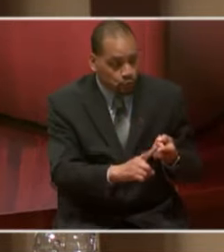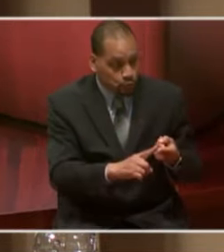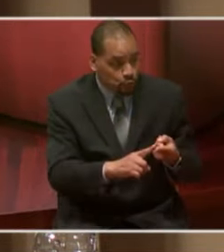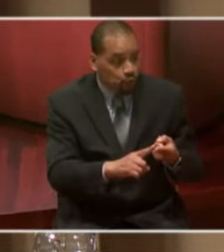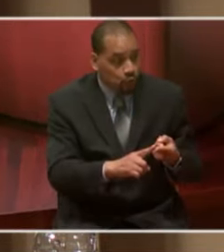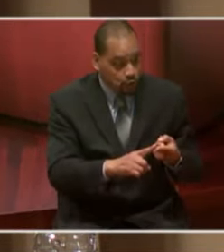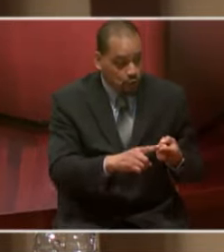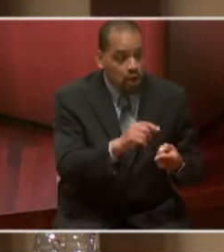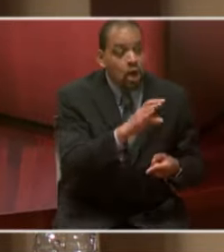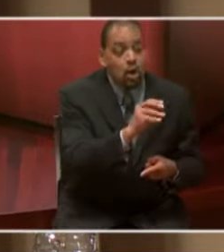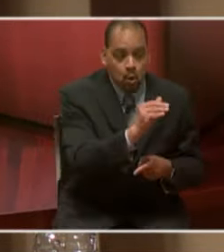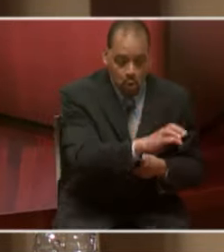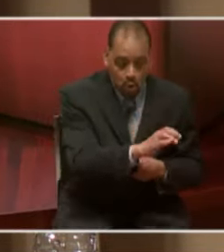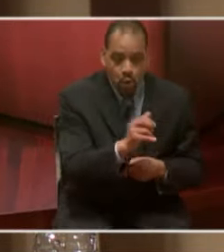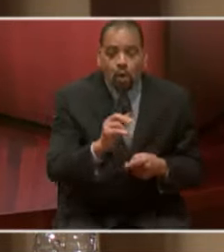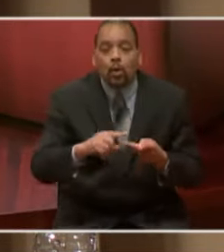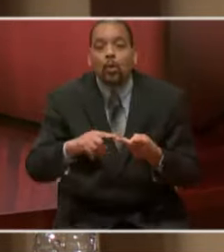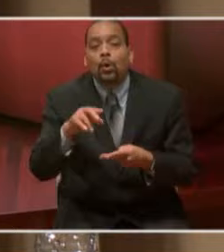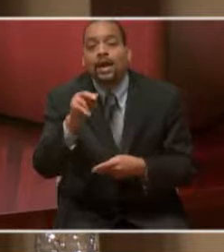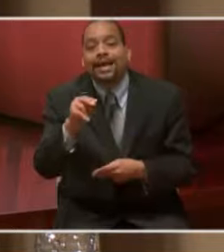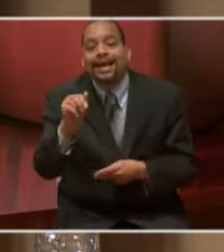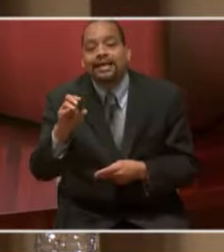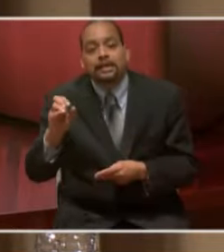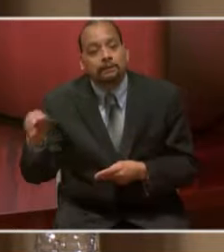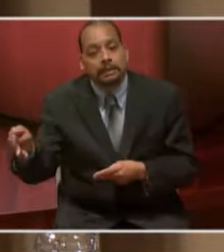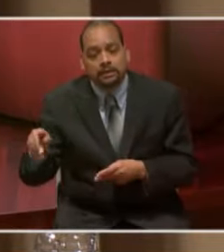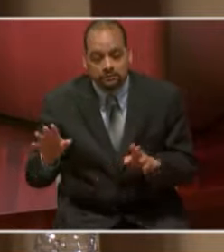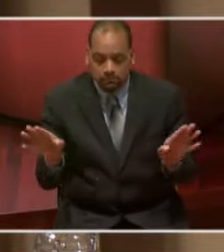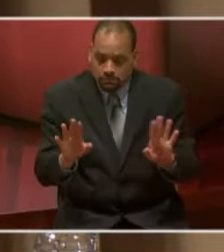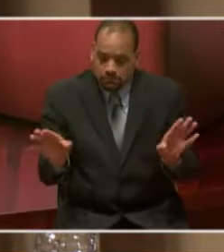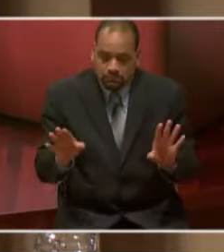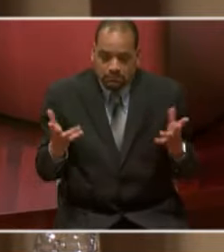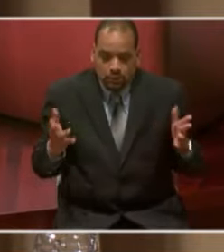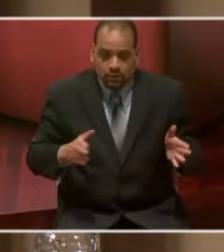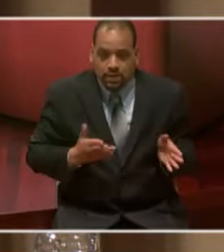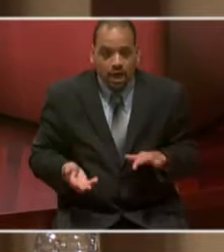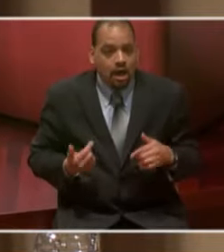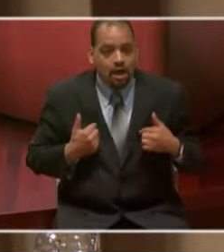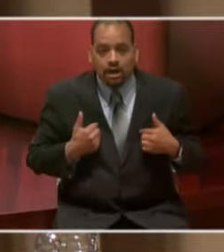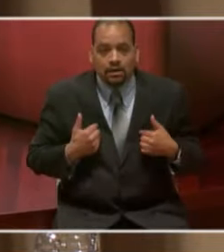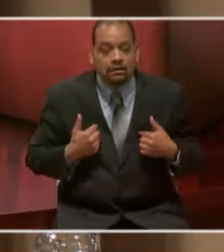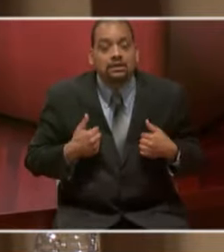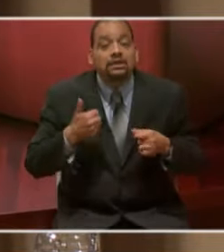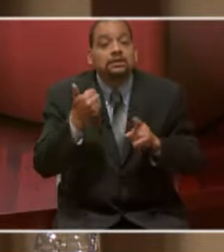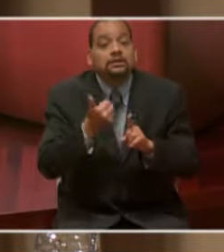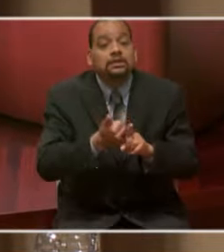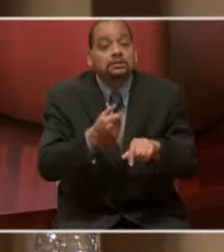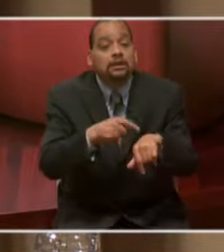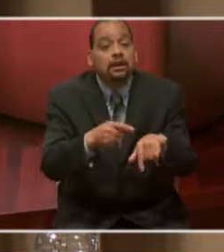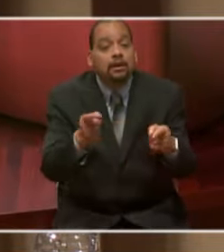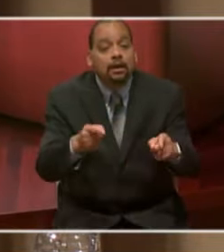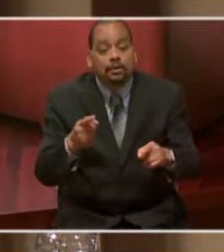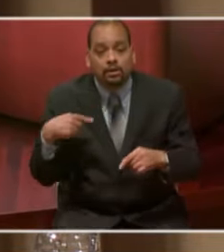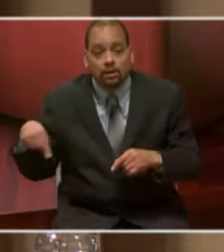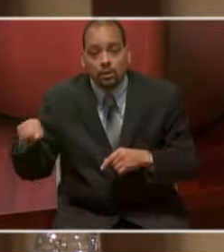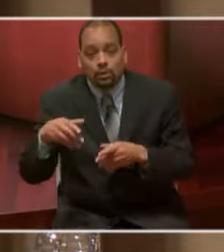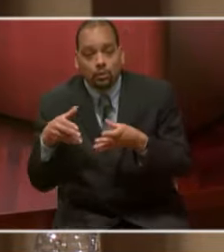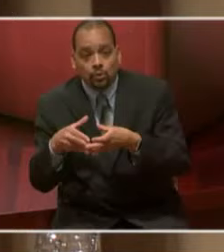My seatmate, young gentleman from Connecticut, from Wisconsin rather,